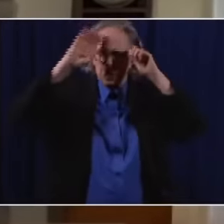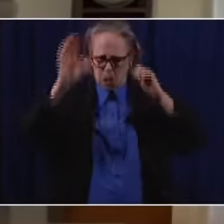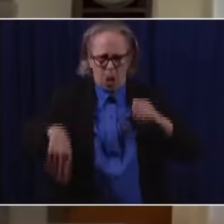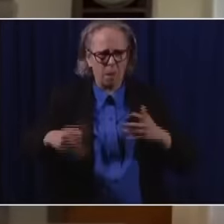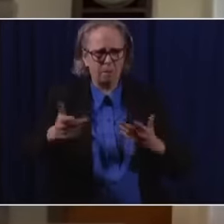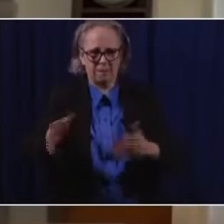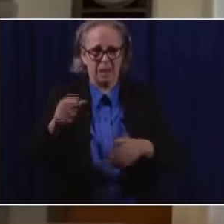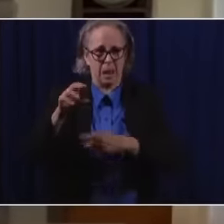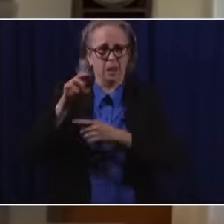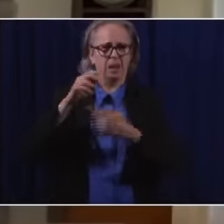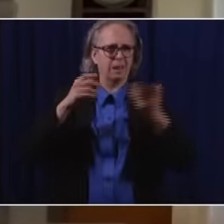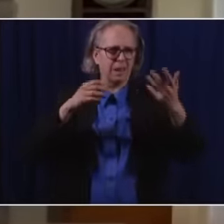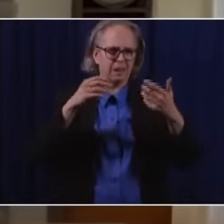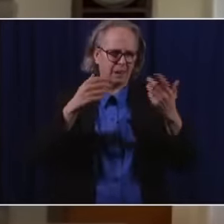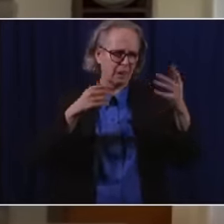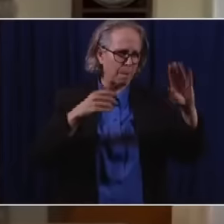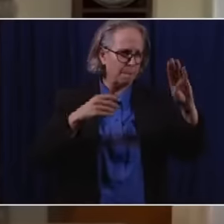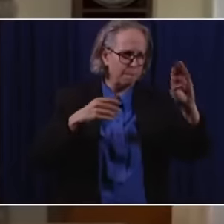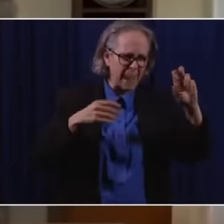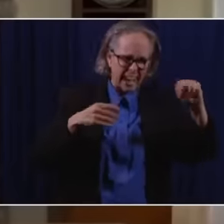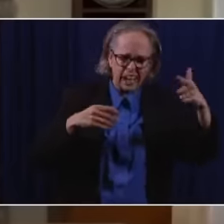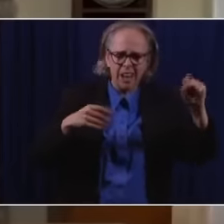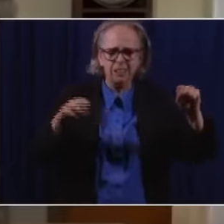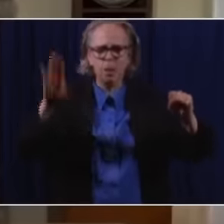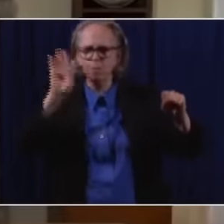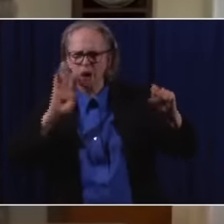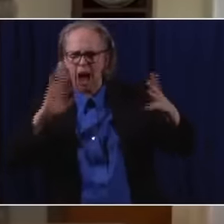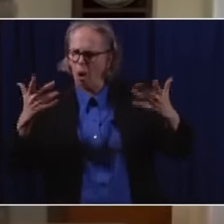job in the 12,000 fans that they have